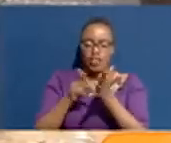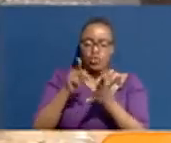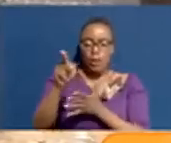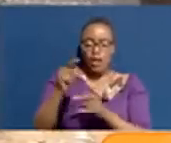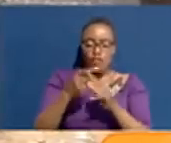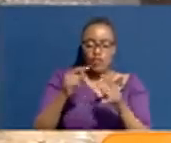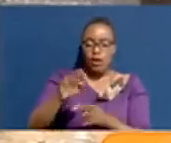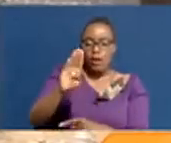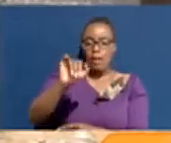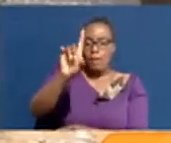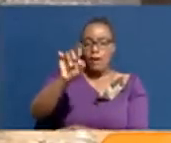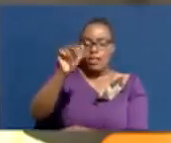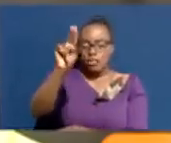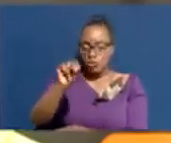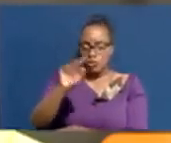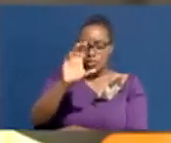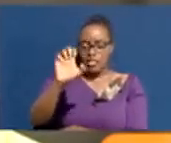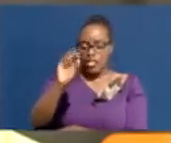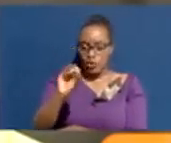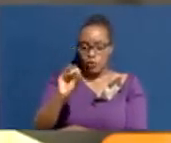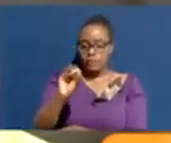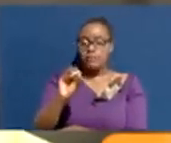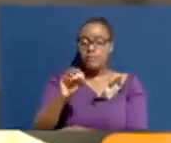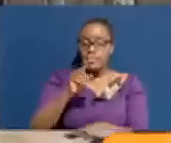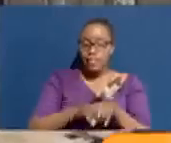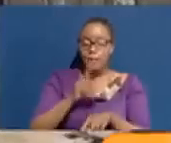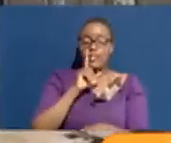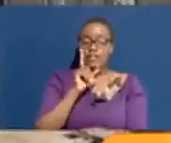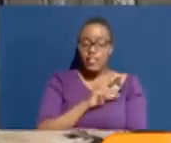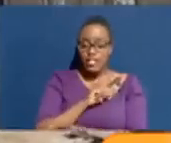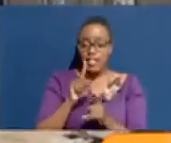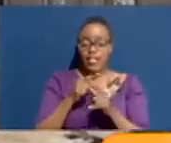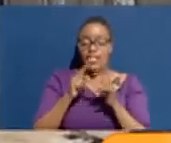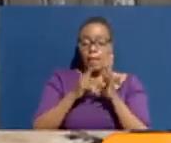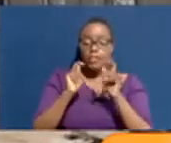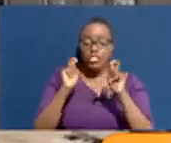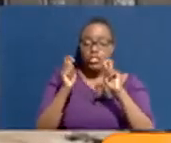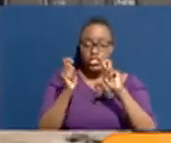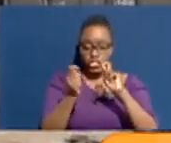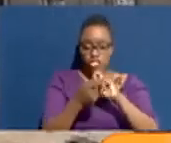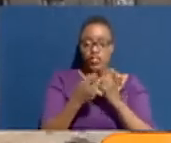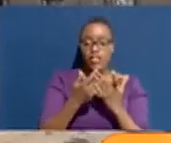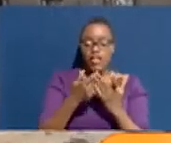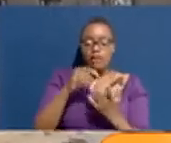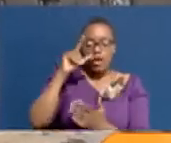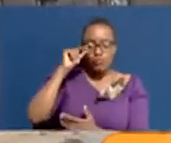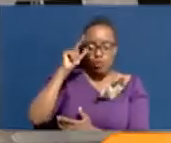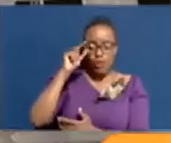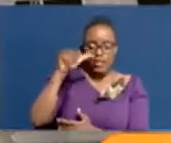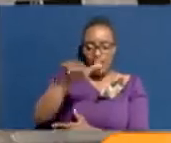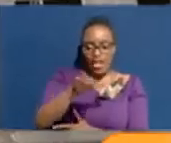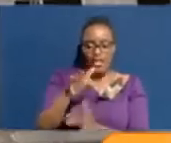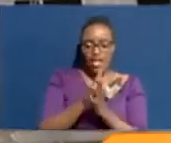According to Buxton Point CEO Ahmed Badawi, once complete, the project will change the face of the port city of Mombasa